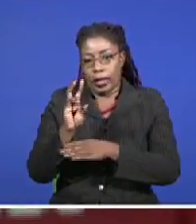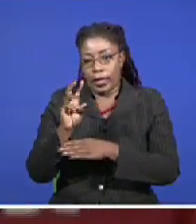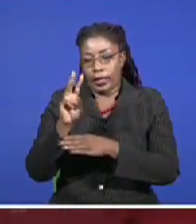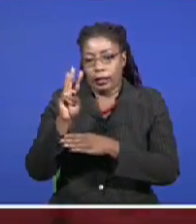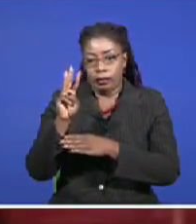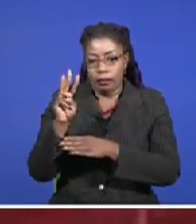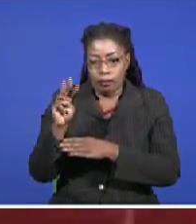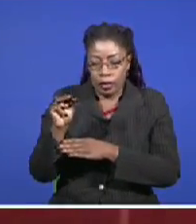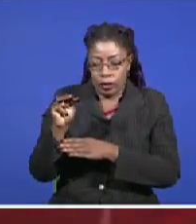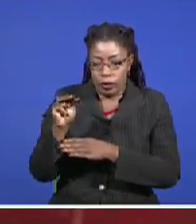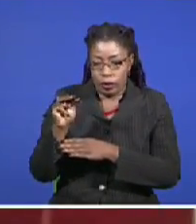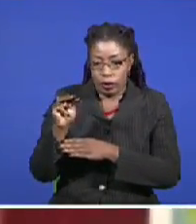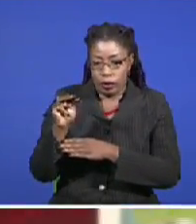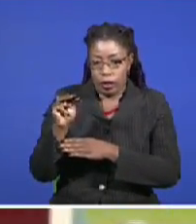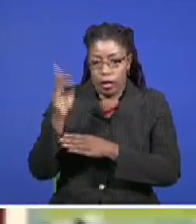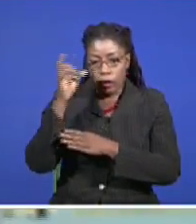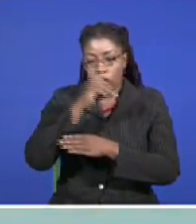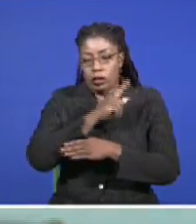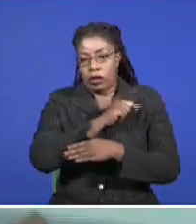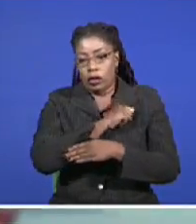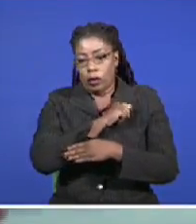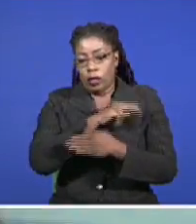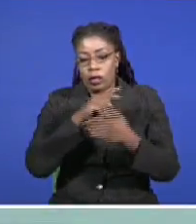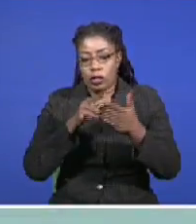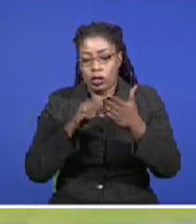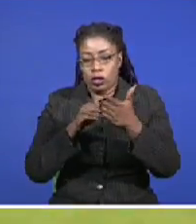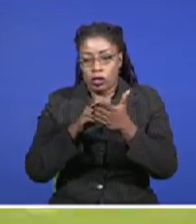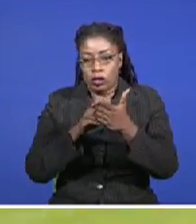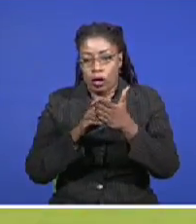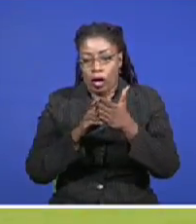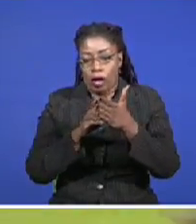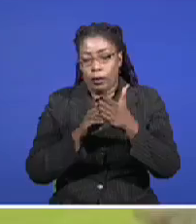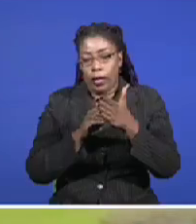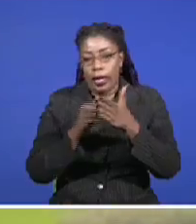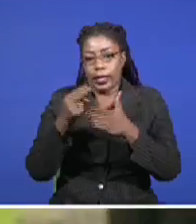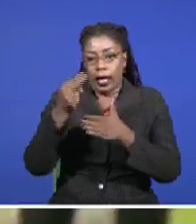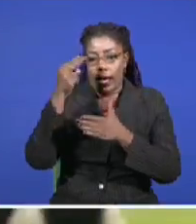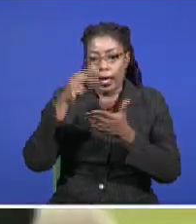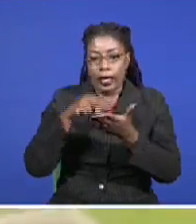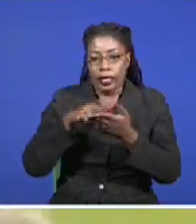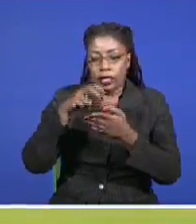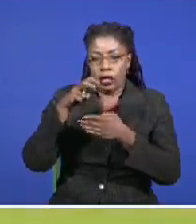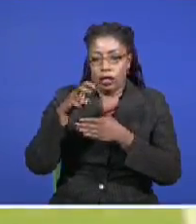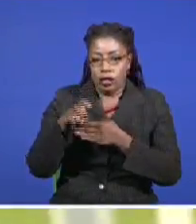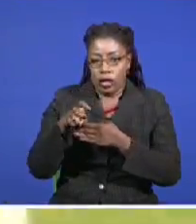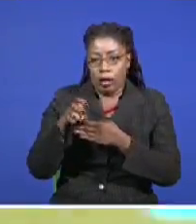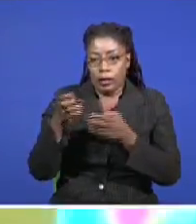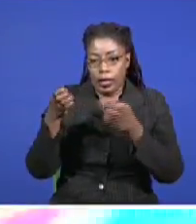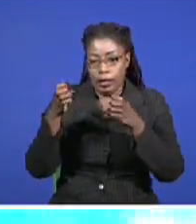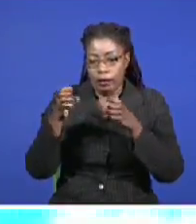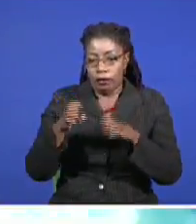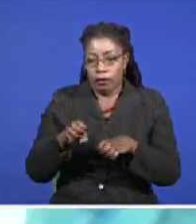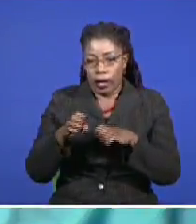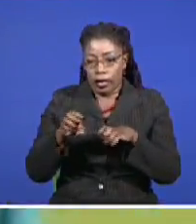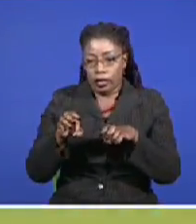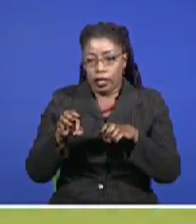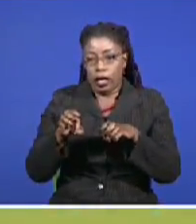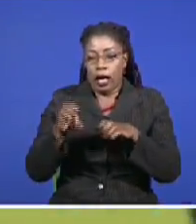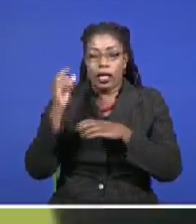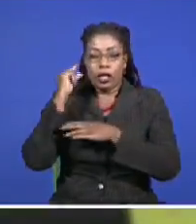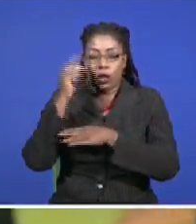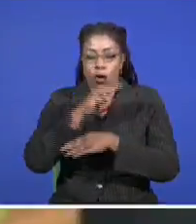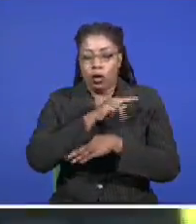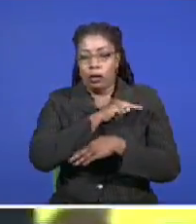Thomas soared his way to the top of the field in the men's high jump event and landed the fourth gold medal for Team Bahamas